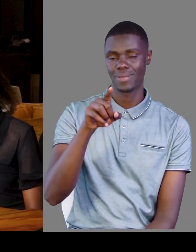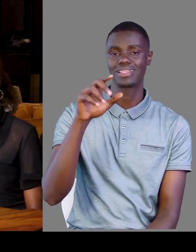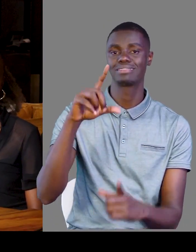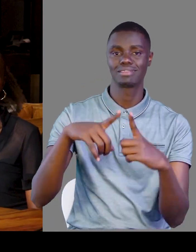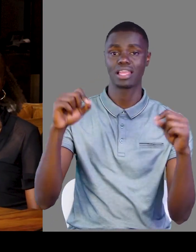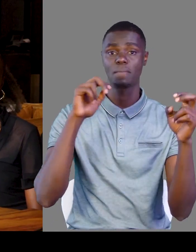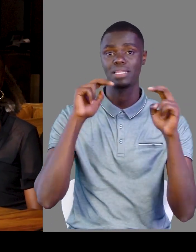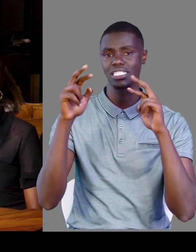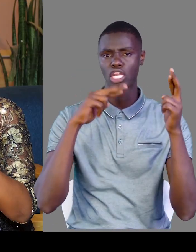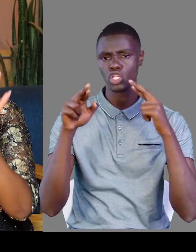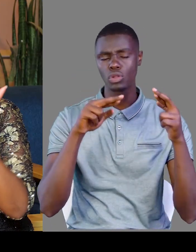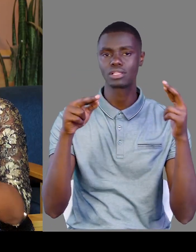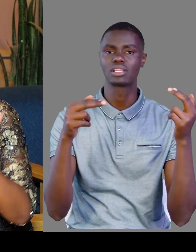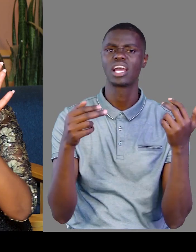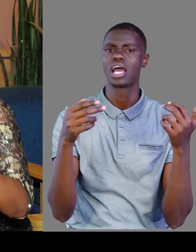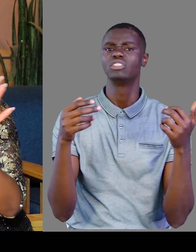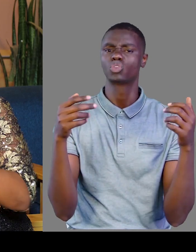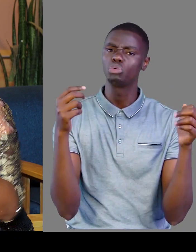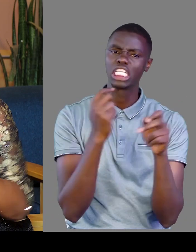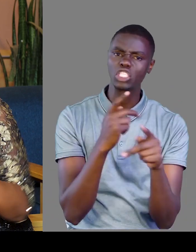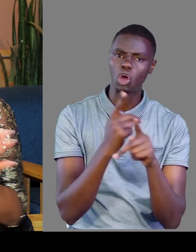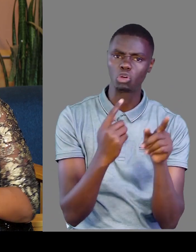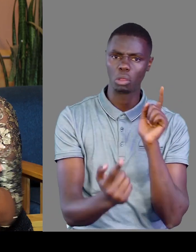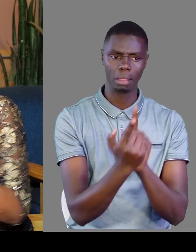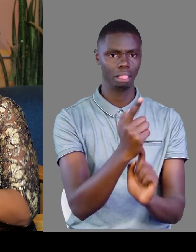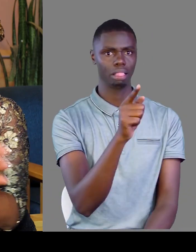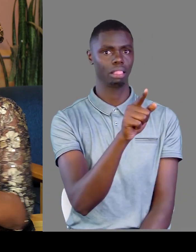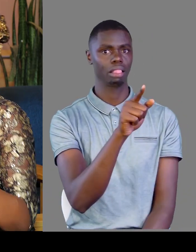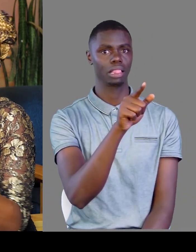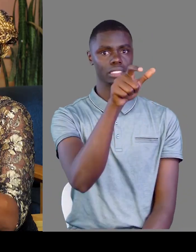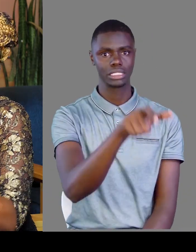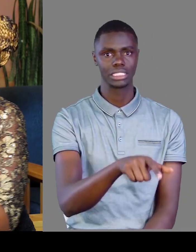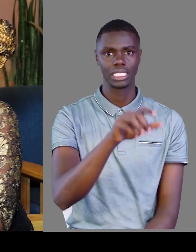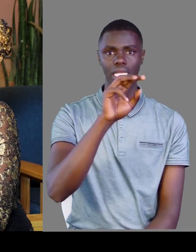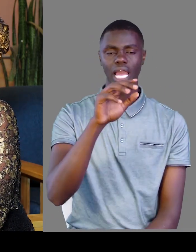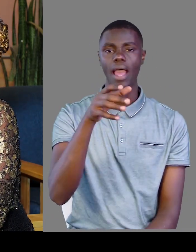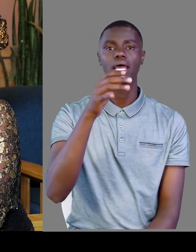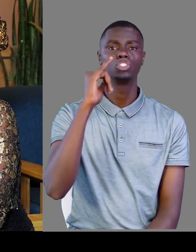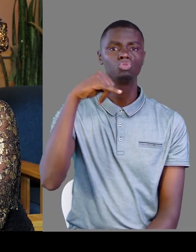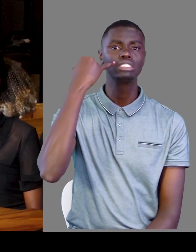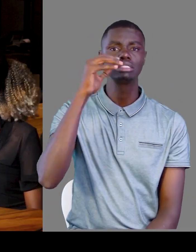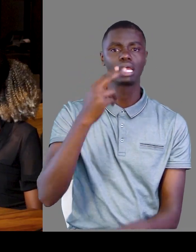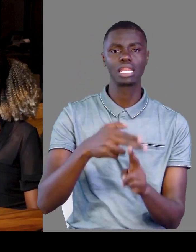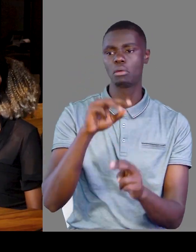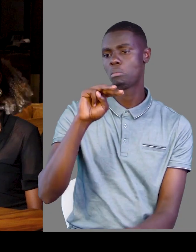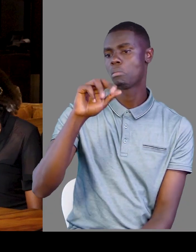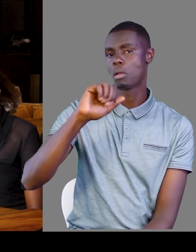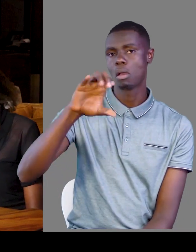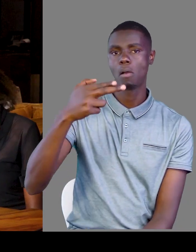is a Japanese restaurant, so any of you who mnaendanga hapo TikTok mnapatana na the drink, umesema inaitwa matcha.